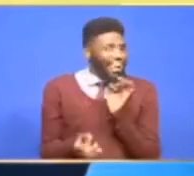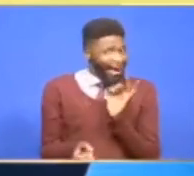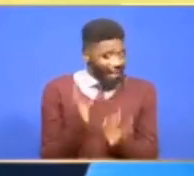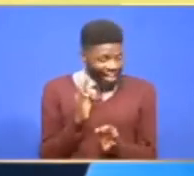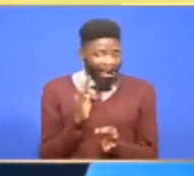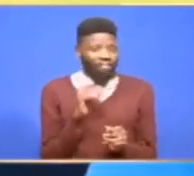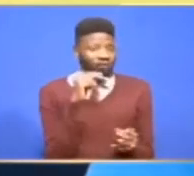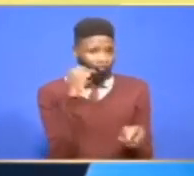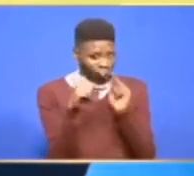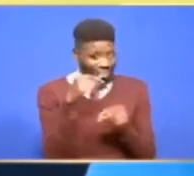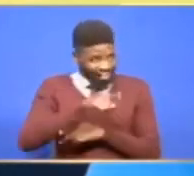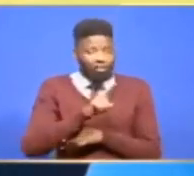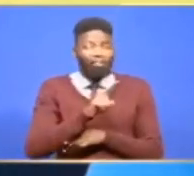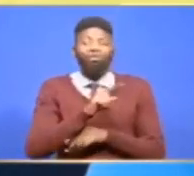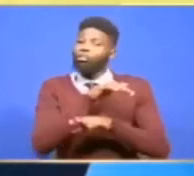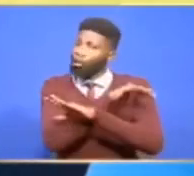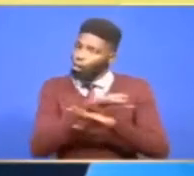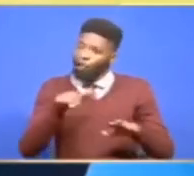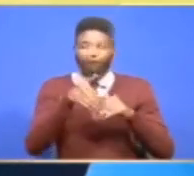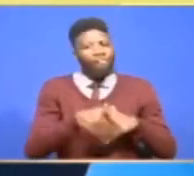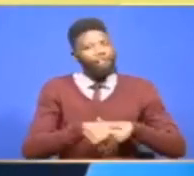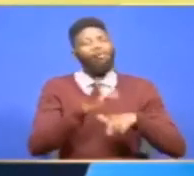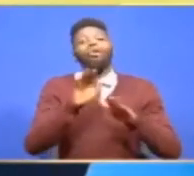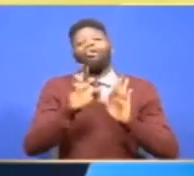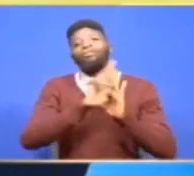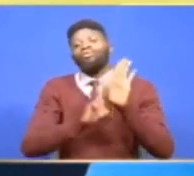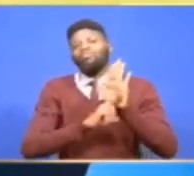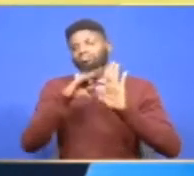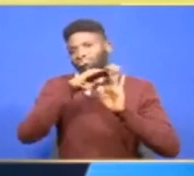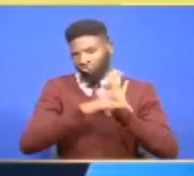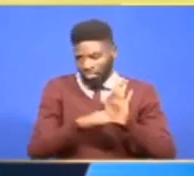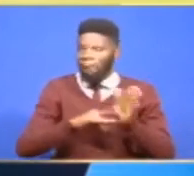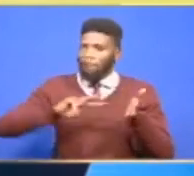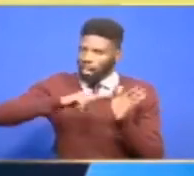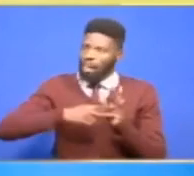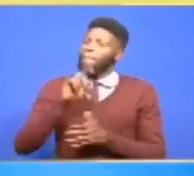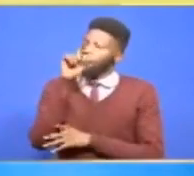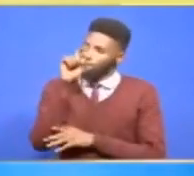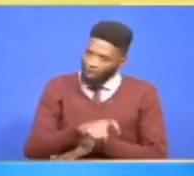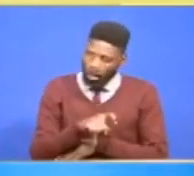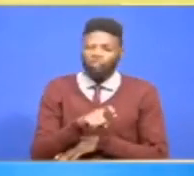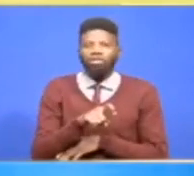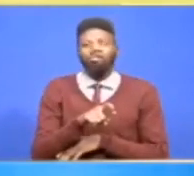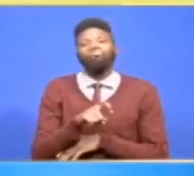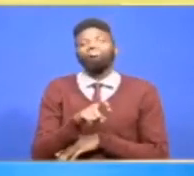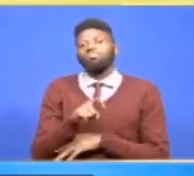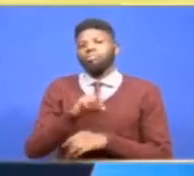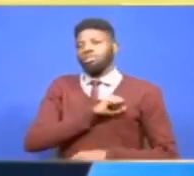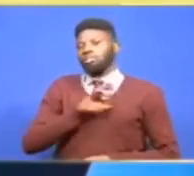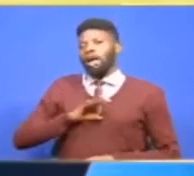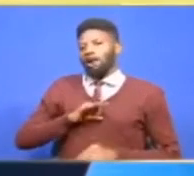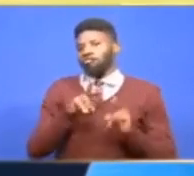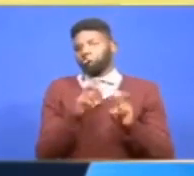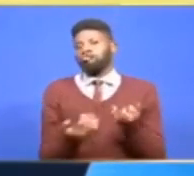does not follow the protocols and therefore making it necessary to test their staff, or B, a